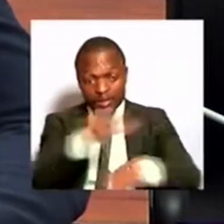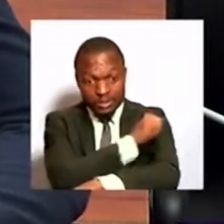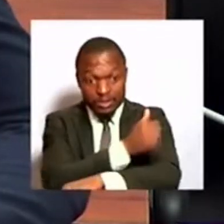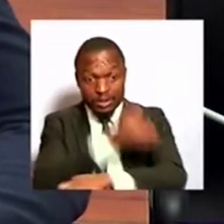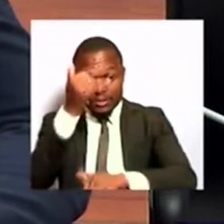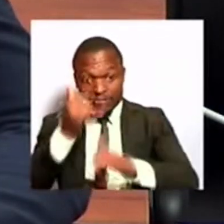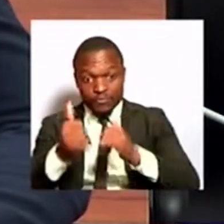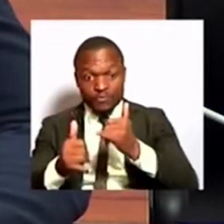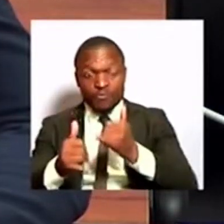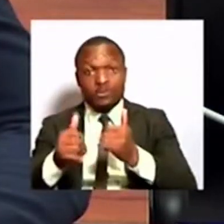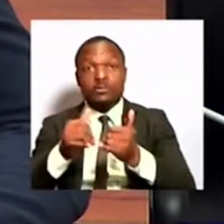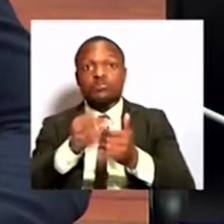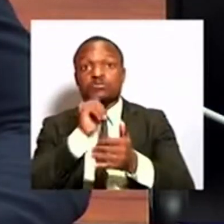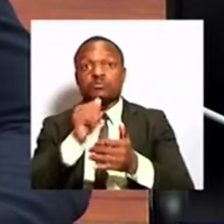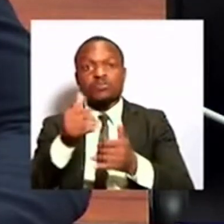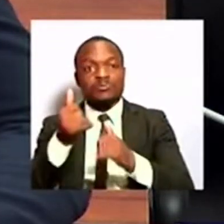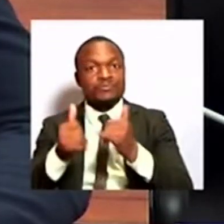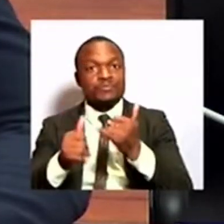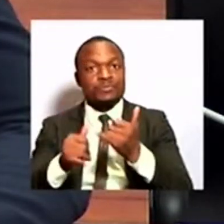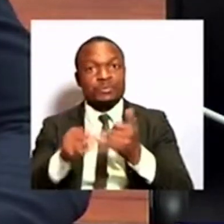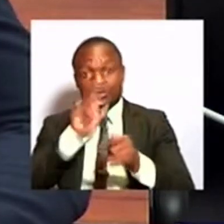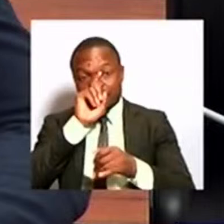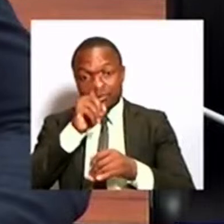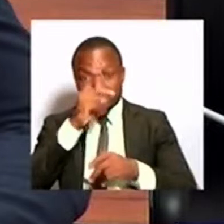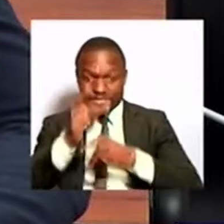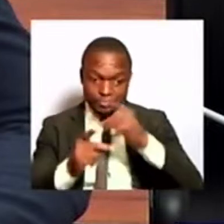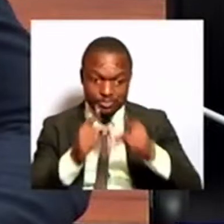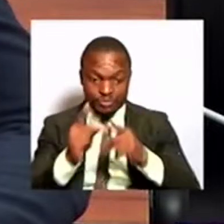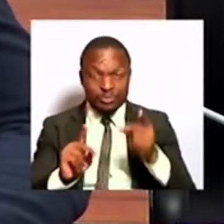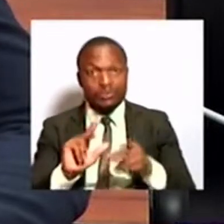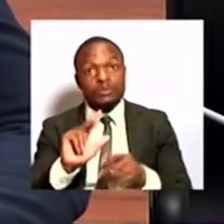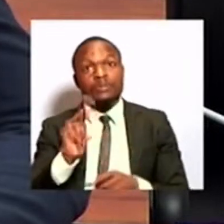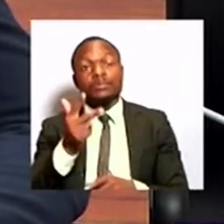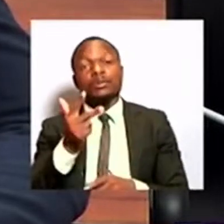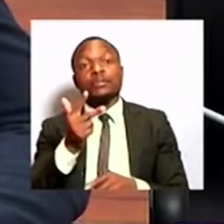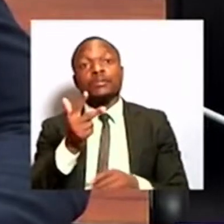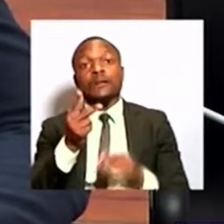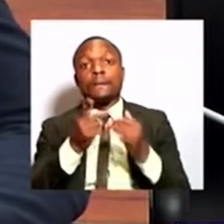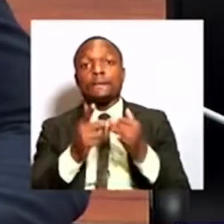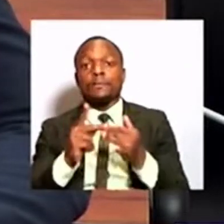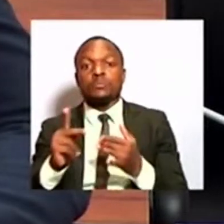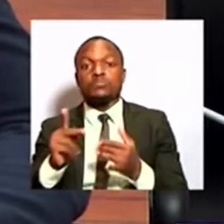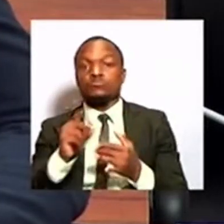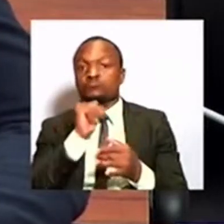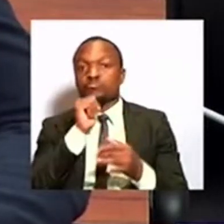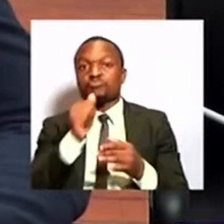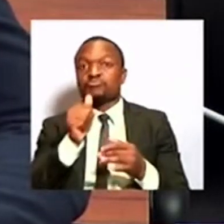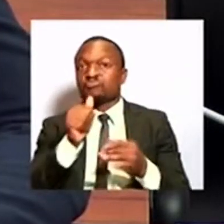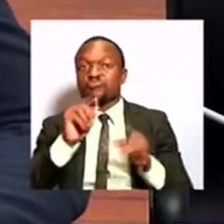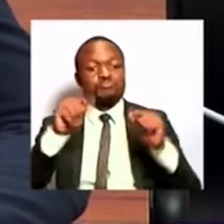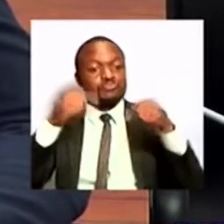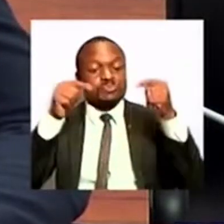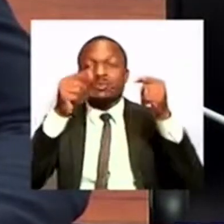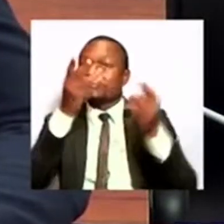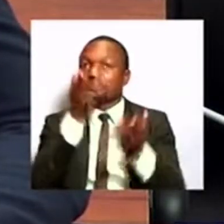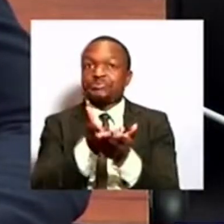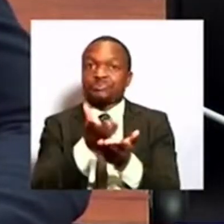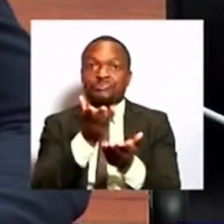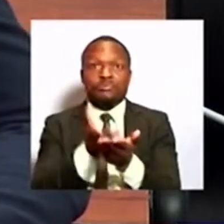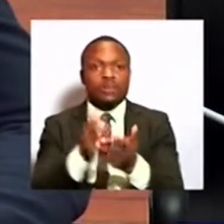insurance process, and therefore a third-party bid claim could not be successful. How long can it